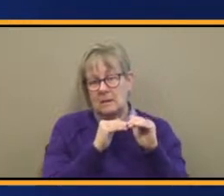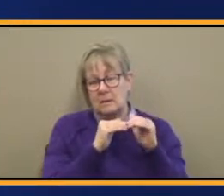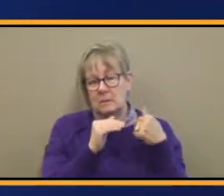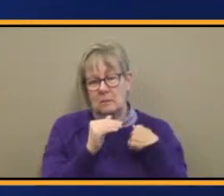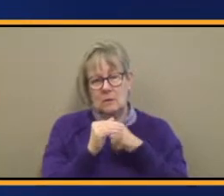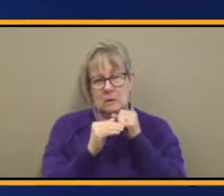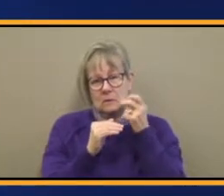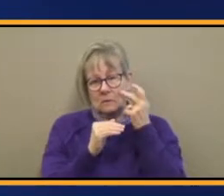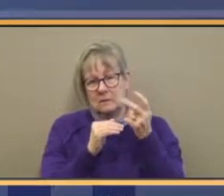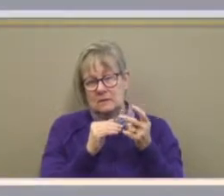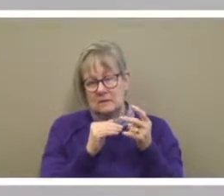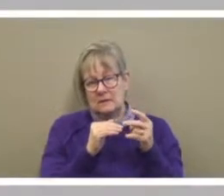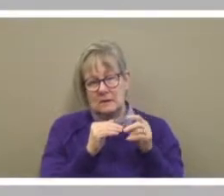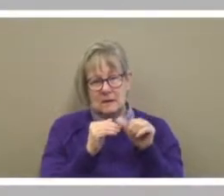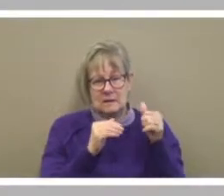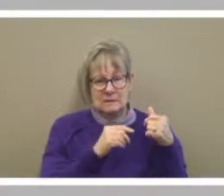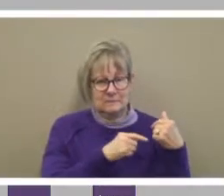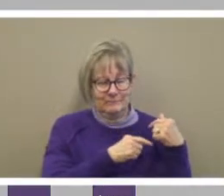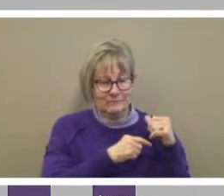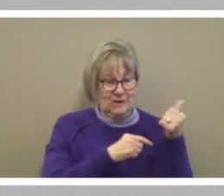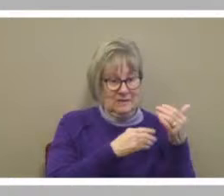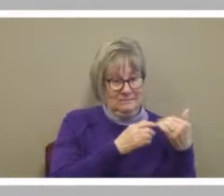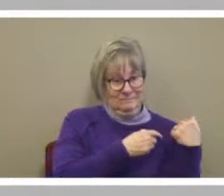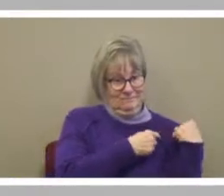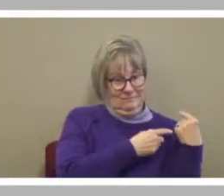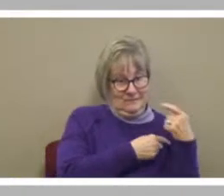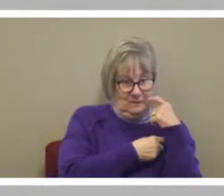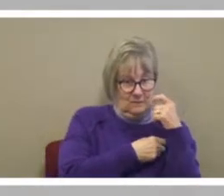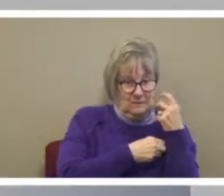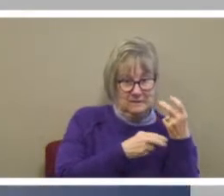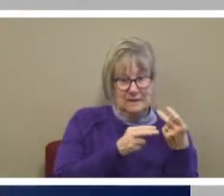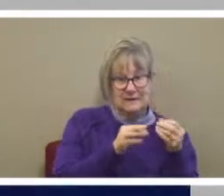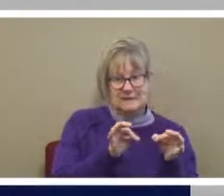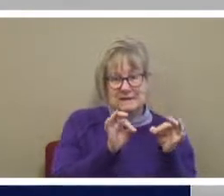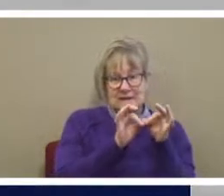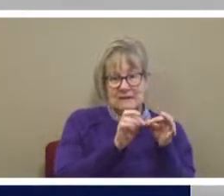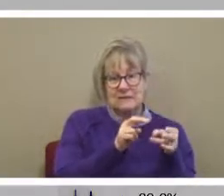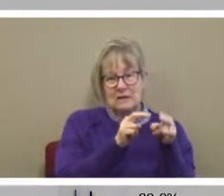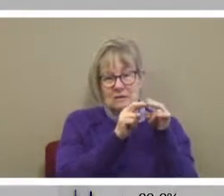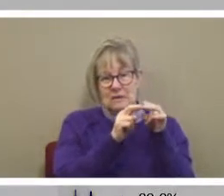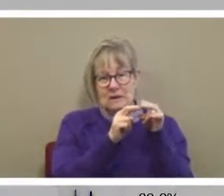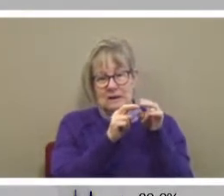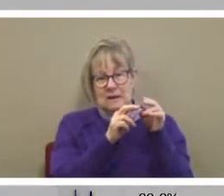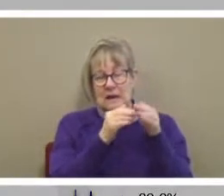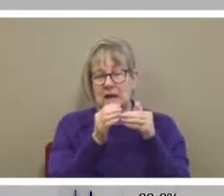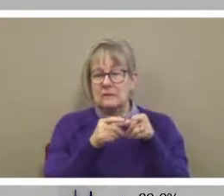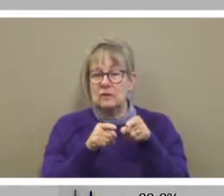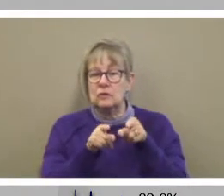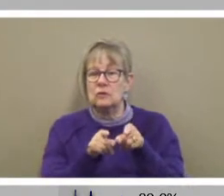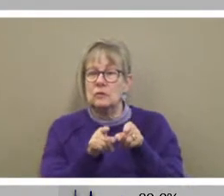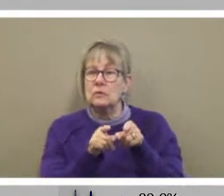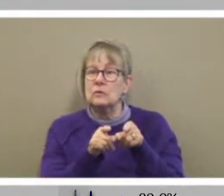We don't see, other than the last few years, we don't see significant increases or decreases in our sales tax, even during...